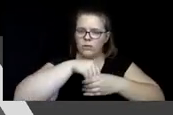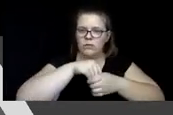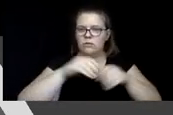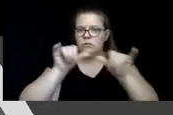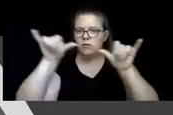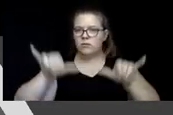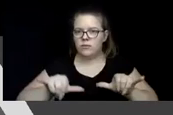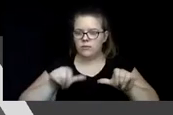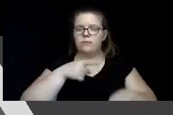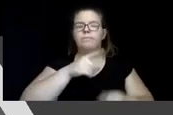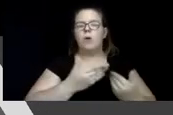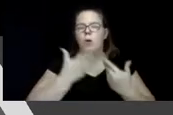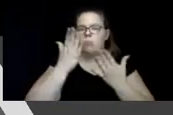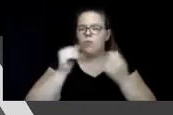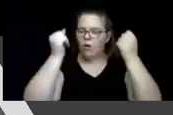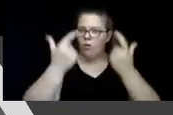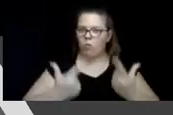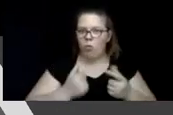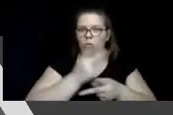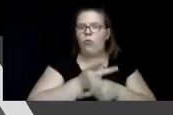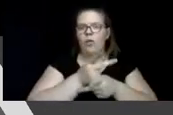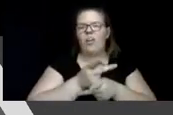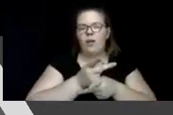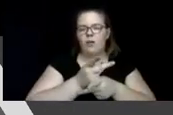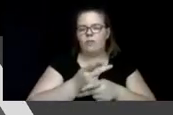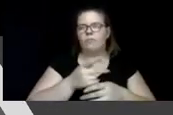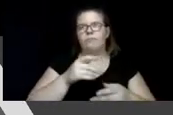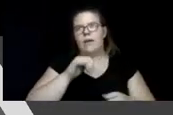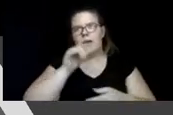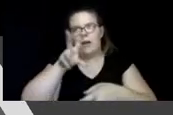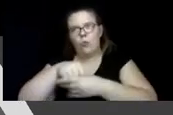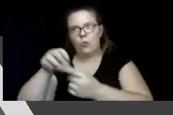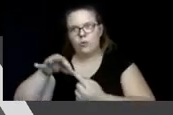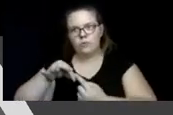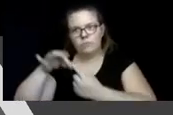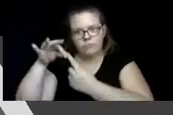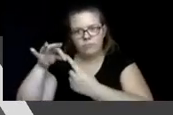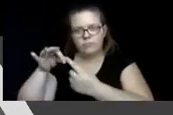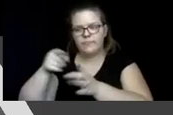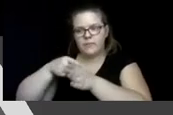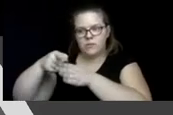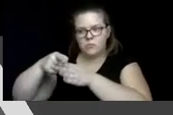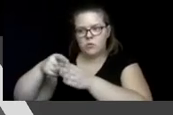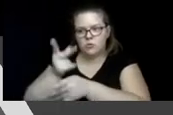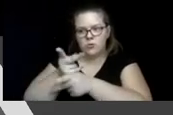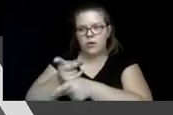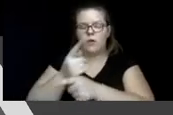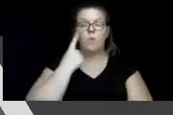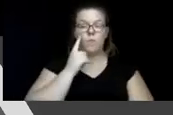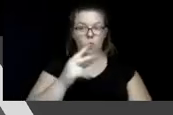that provides all care outside of specialty care for the veteran who comes in.